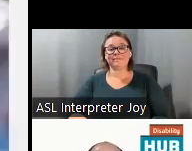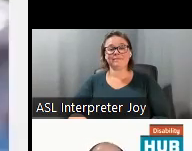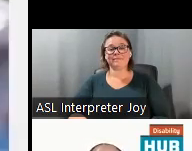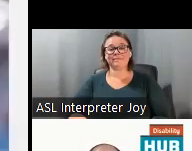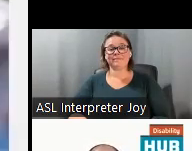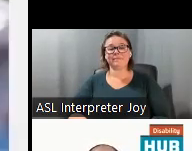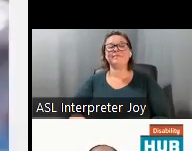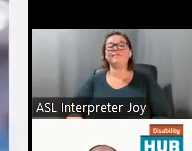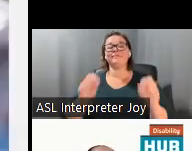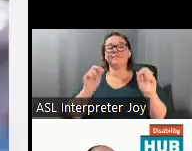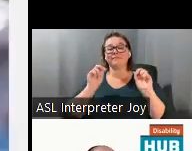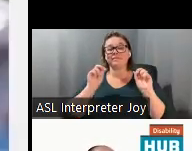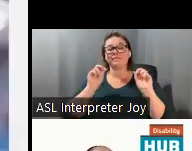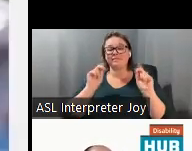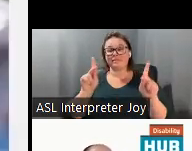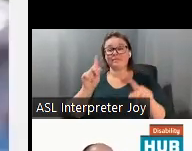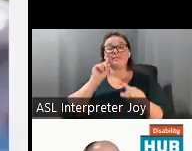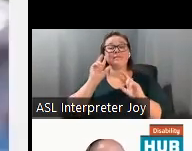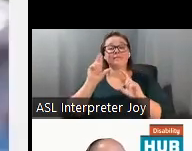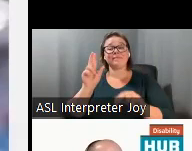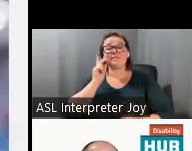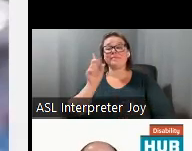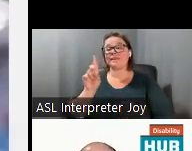All right, hopefully you see DB 101 now.